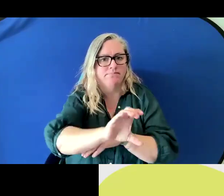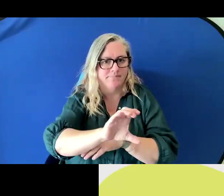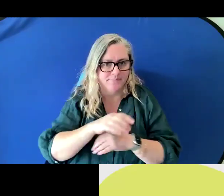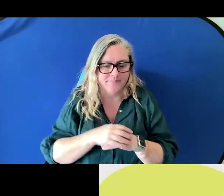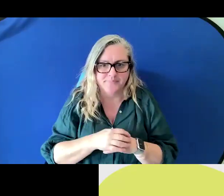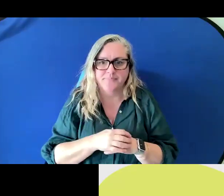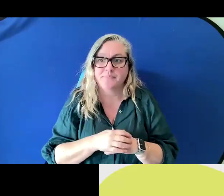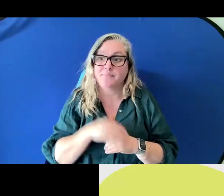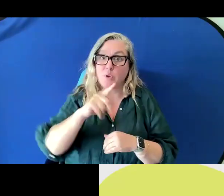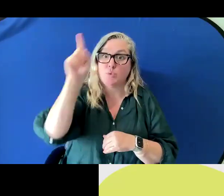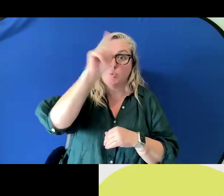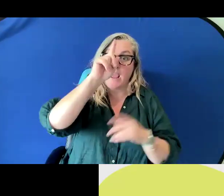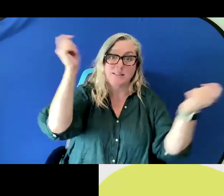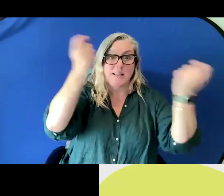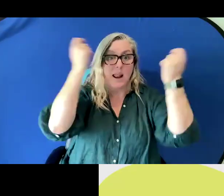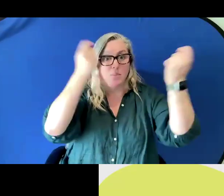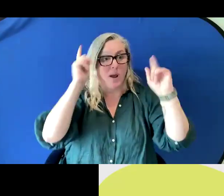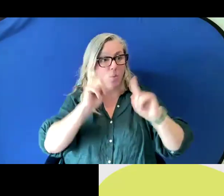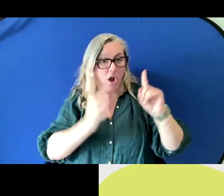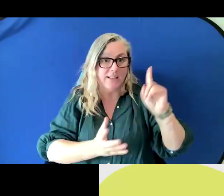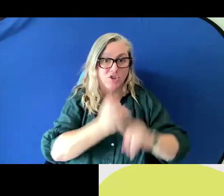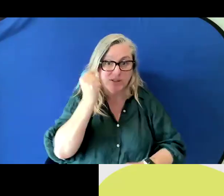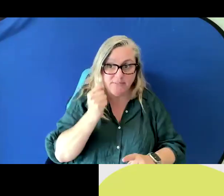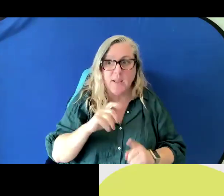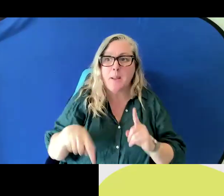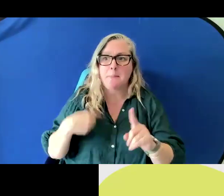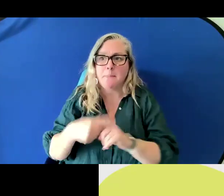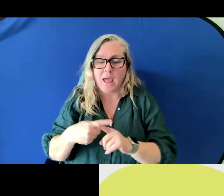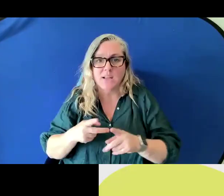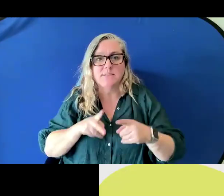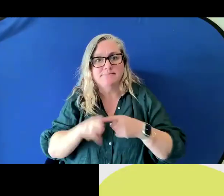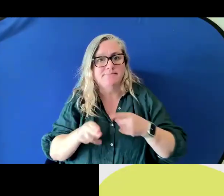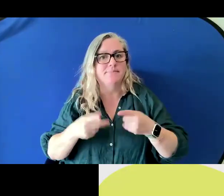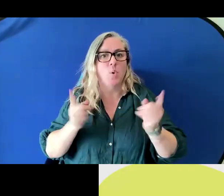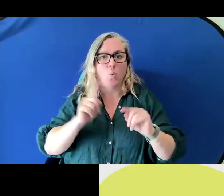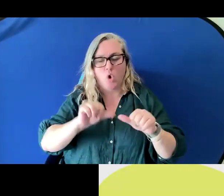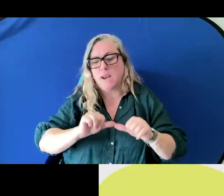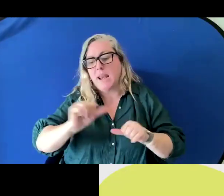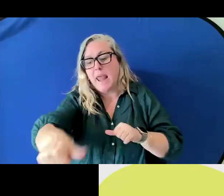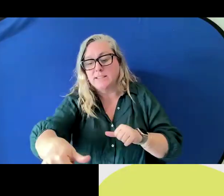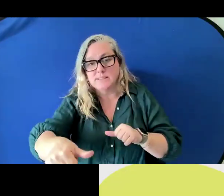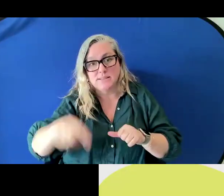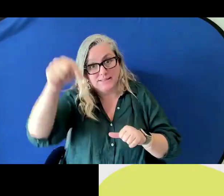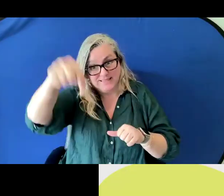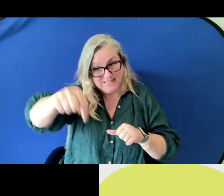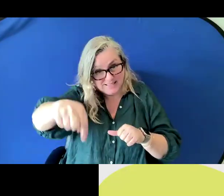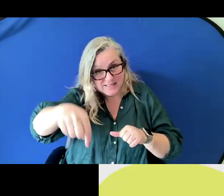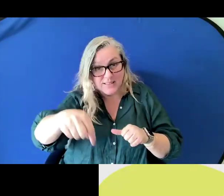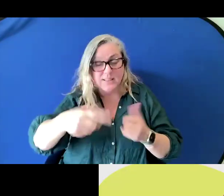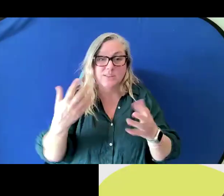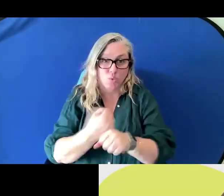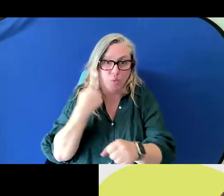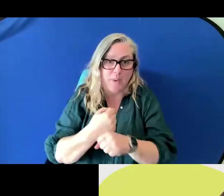been achieved, it's also a launchpad for what's next. We'll soon begin the next phase of co-design to create even